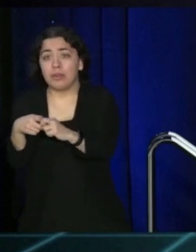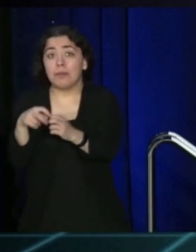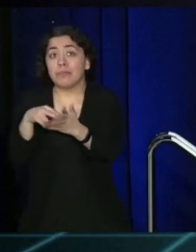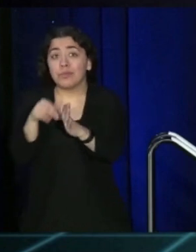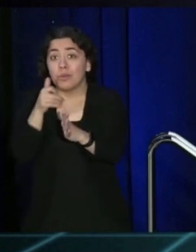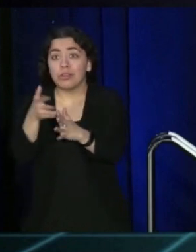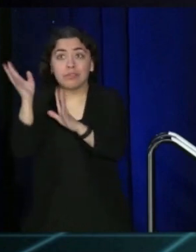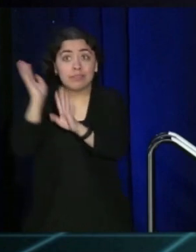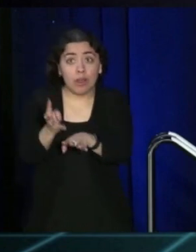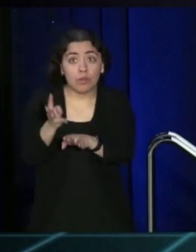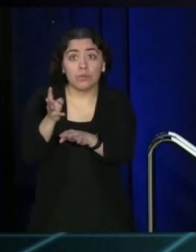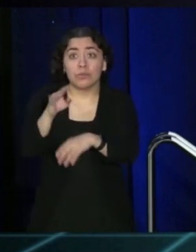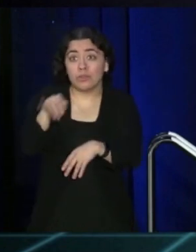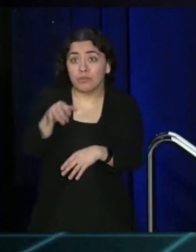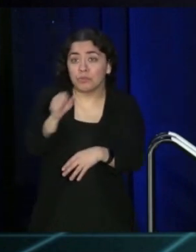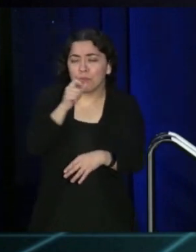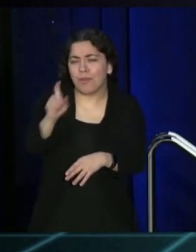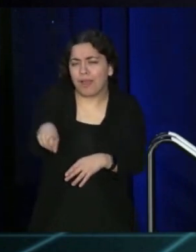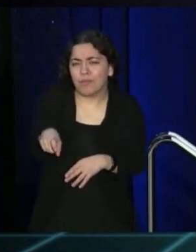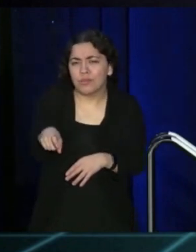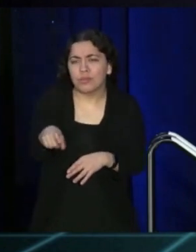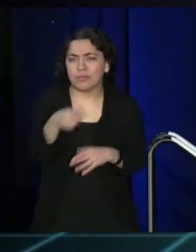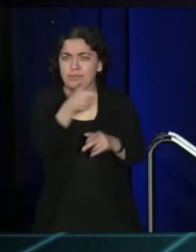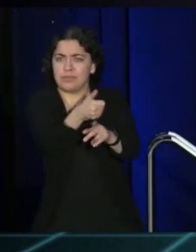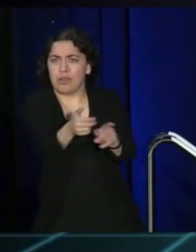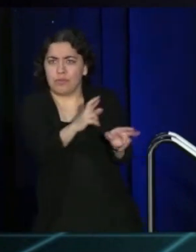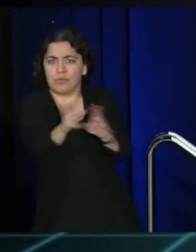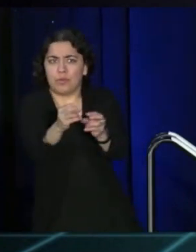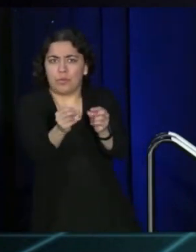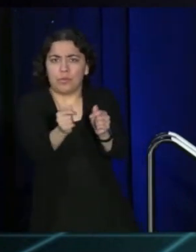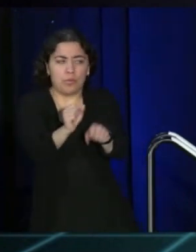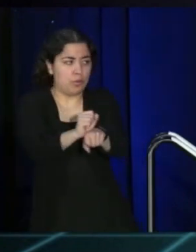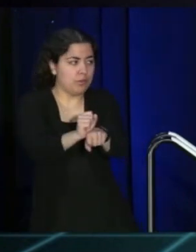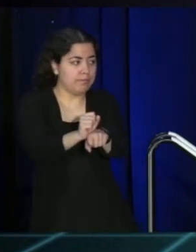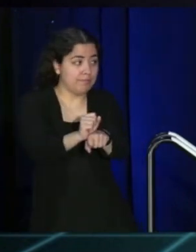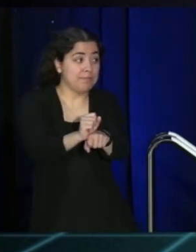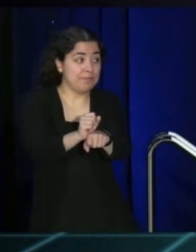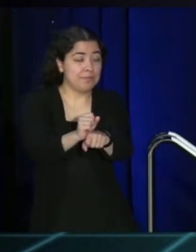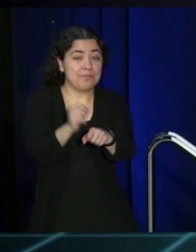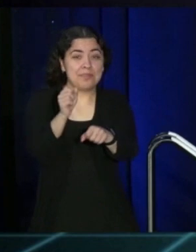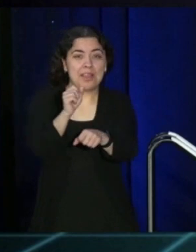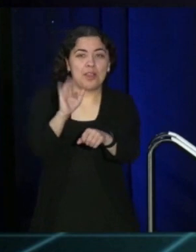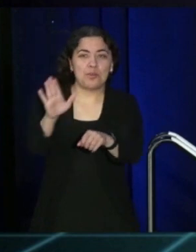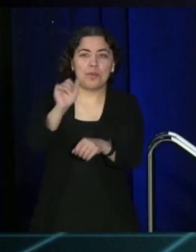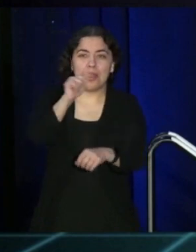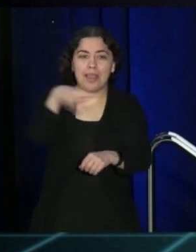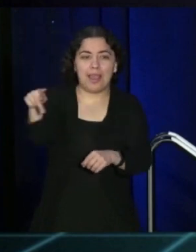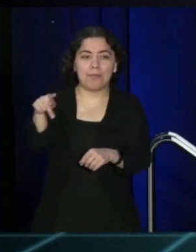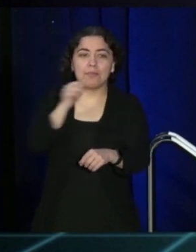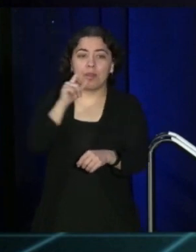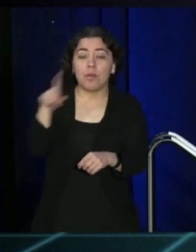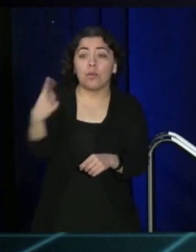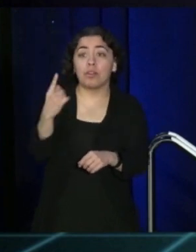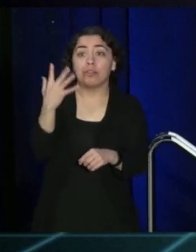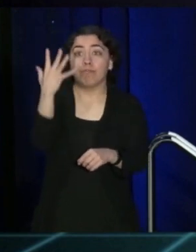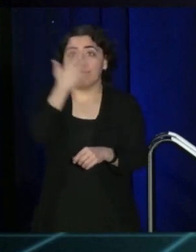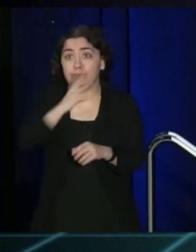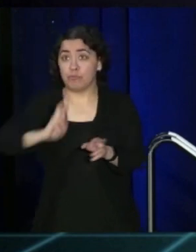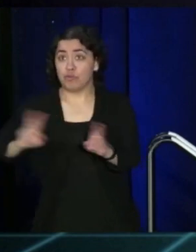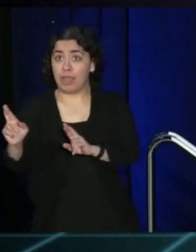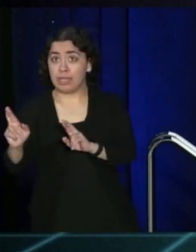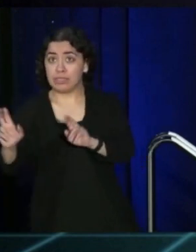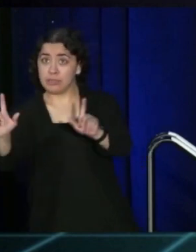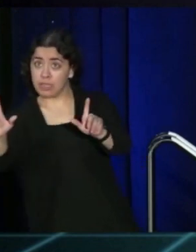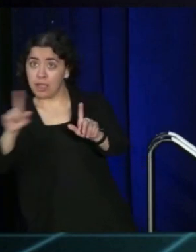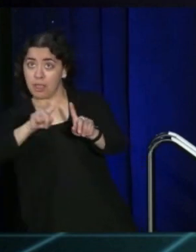it to work from the very start. And you can make your app not only look like it's ready, but actually